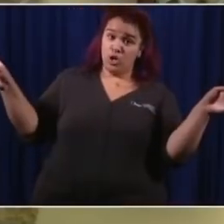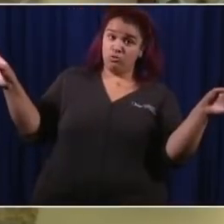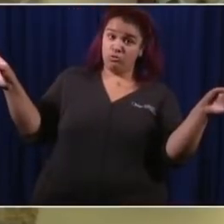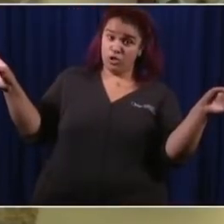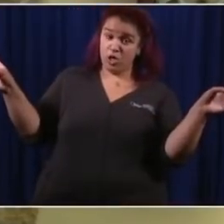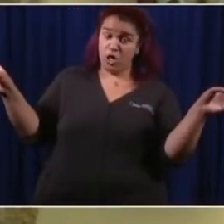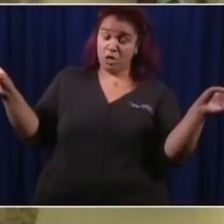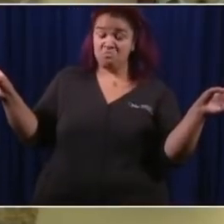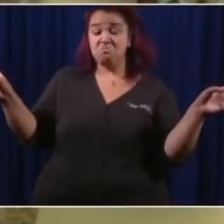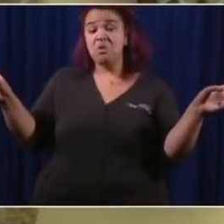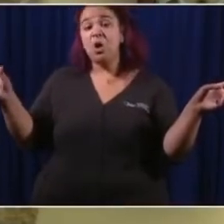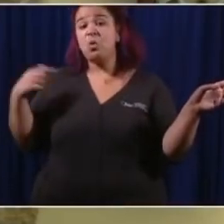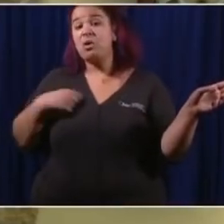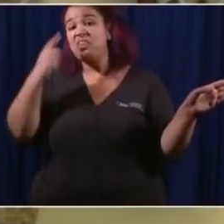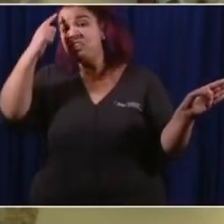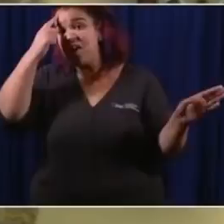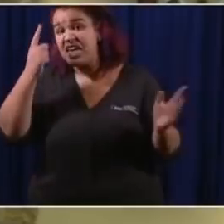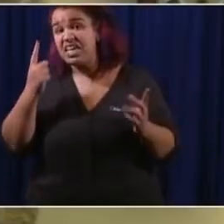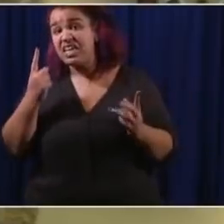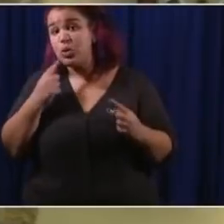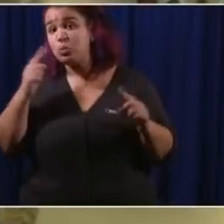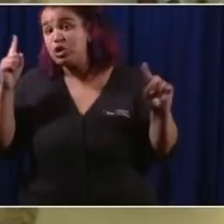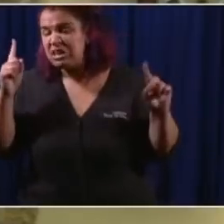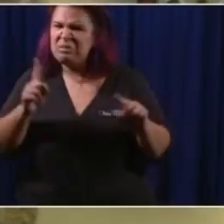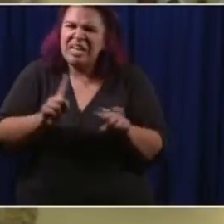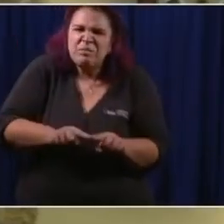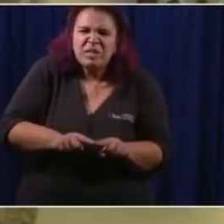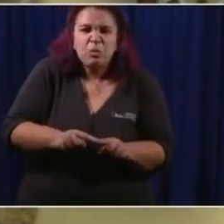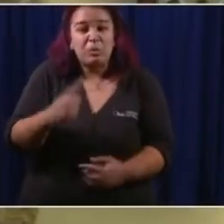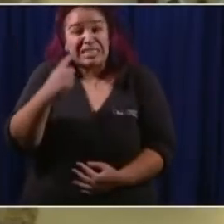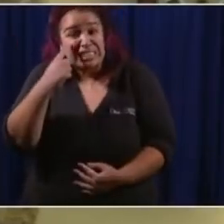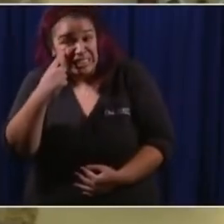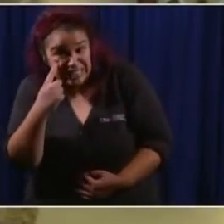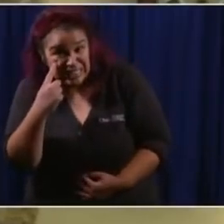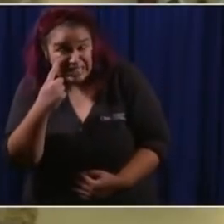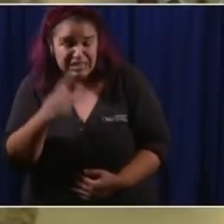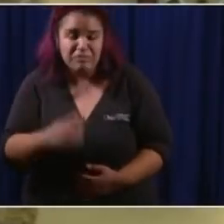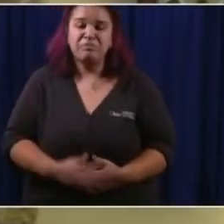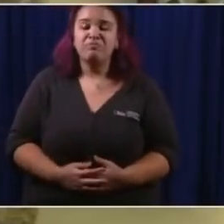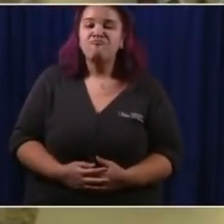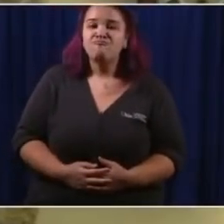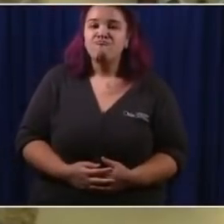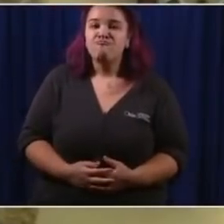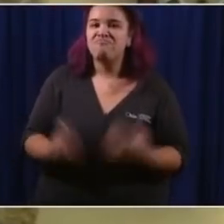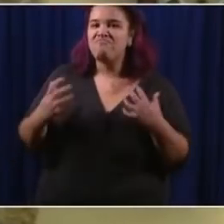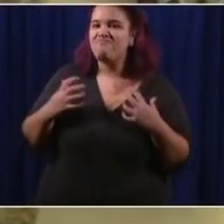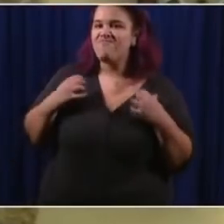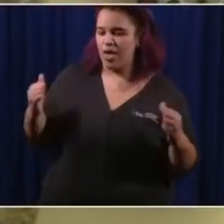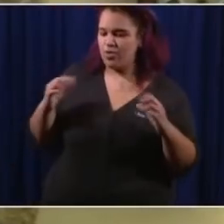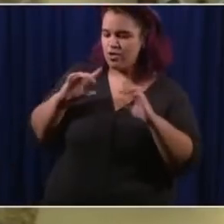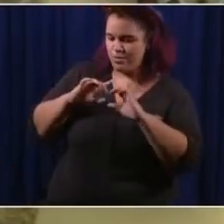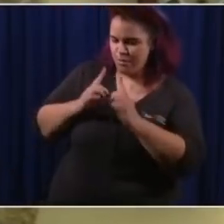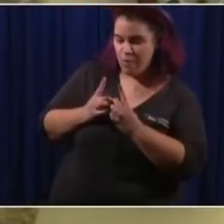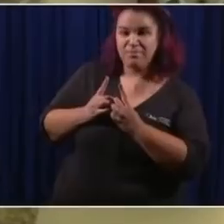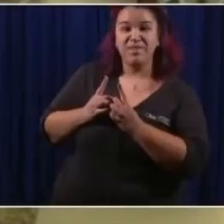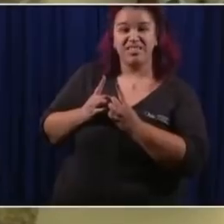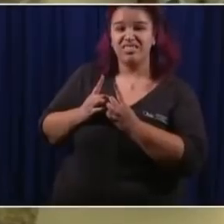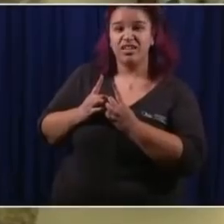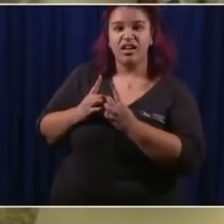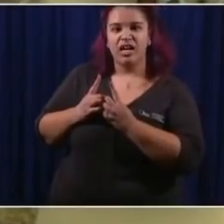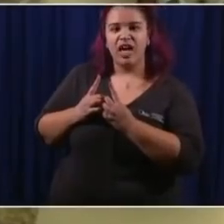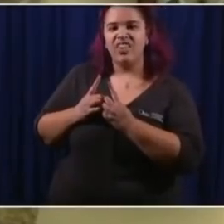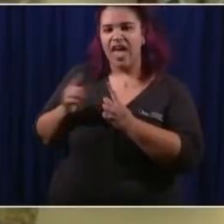What we're seeing and what health departments are seeing generally is that businesses are doing everything they can